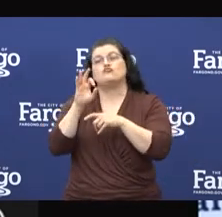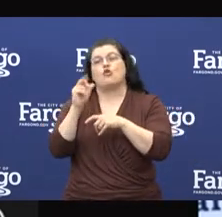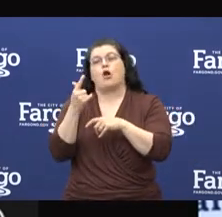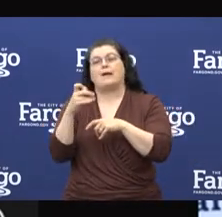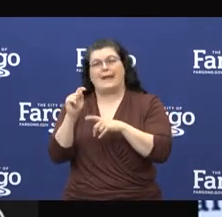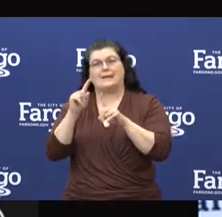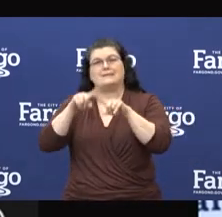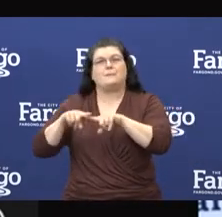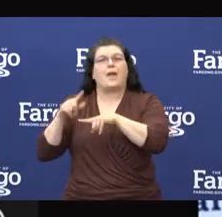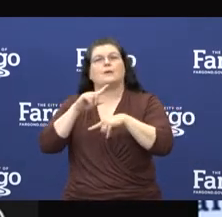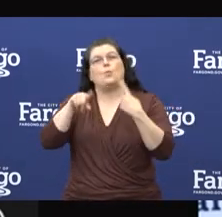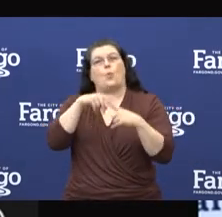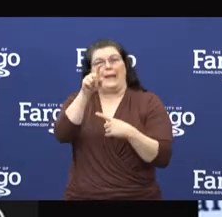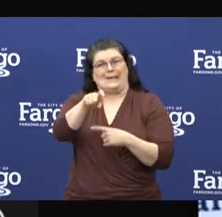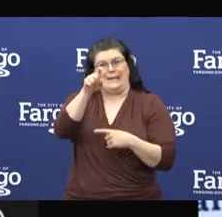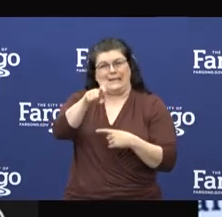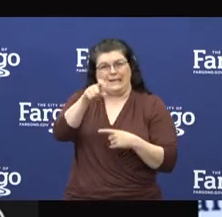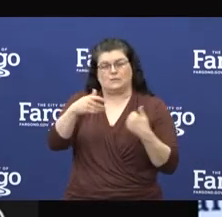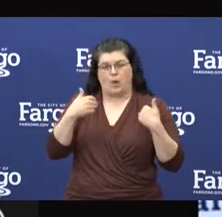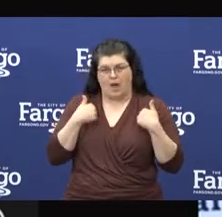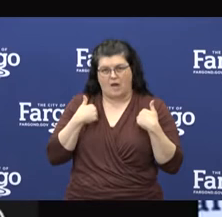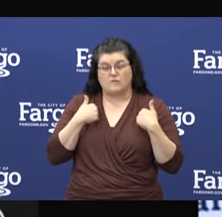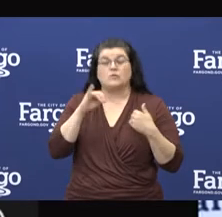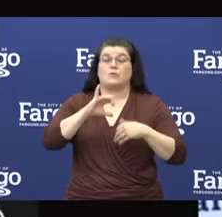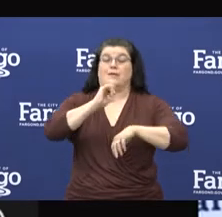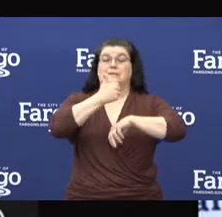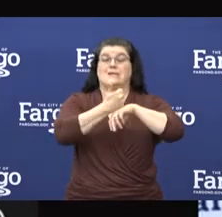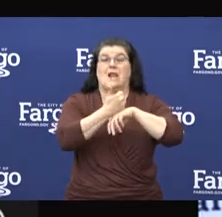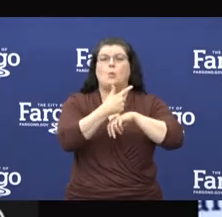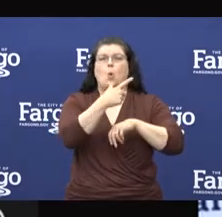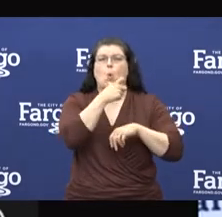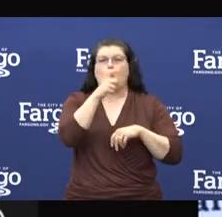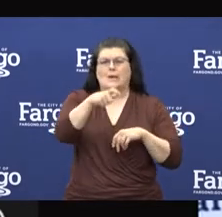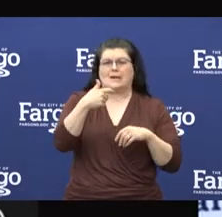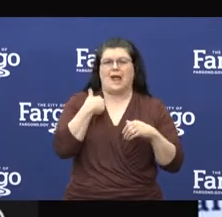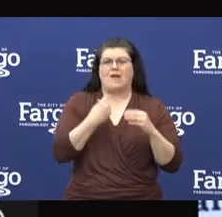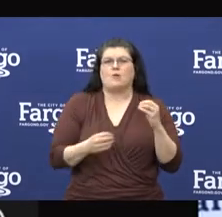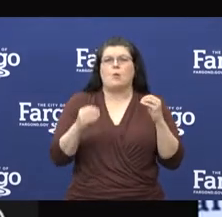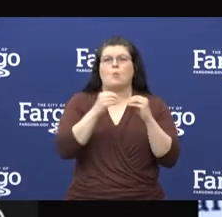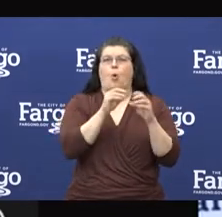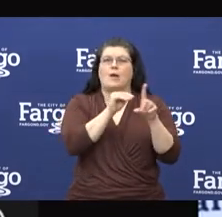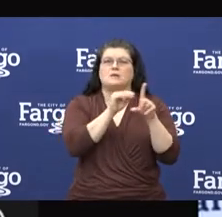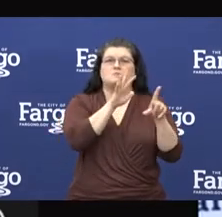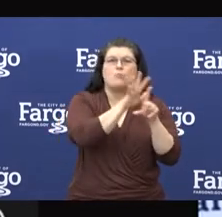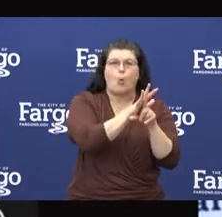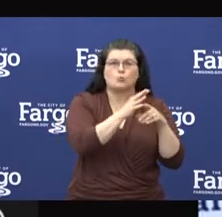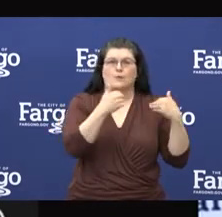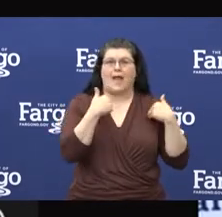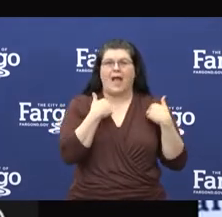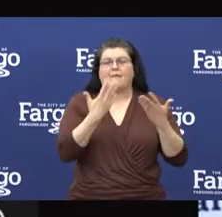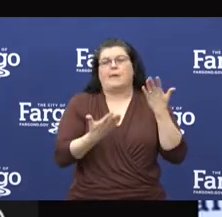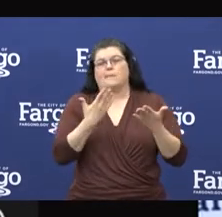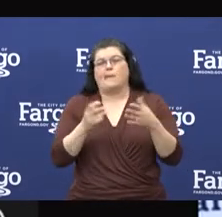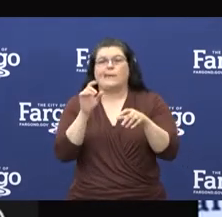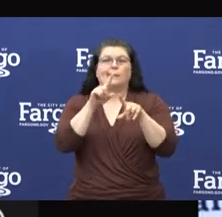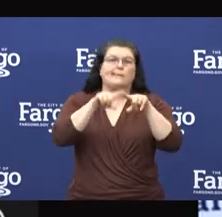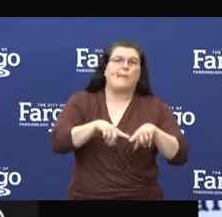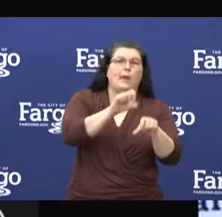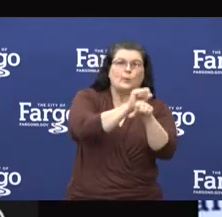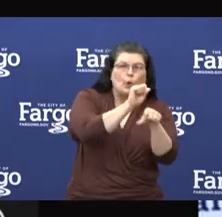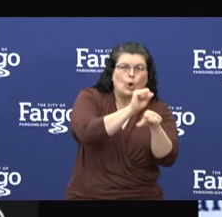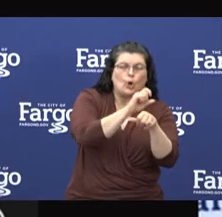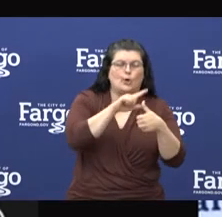The targeted testing events are focusing resources on individuals at a higher risk of exposure, which may include occupation,